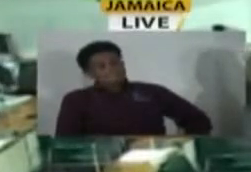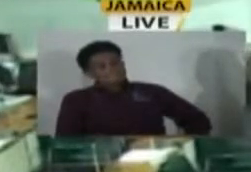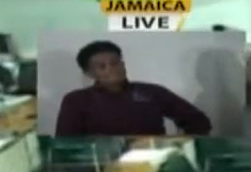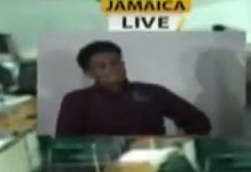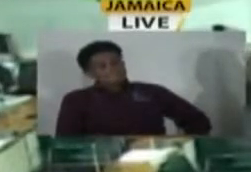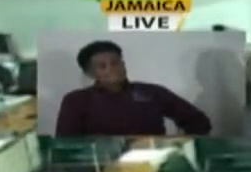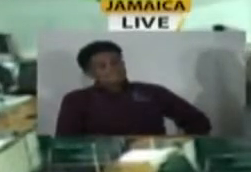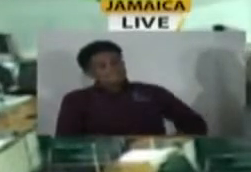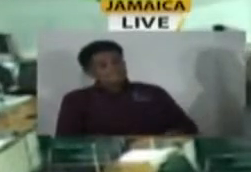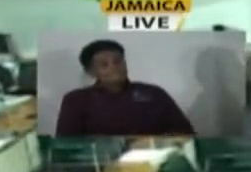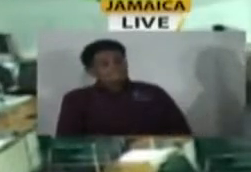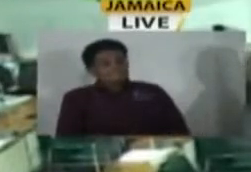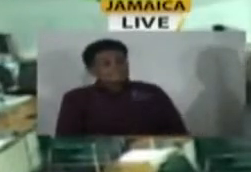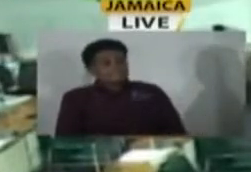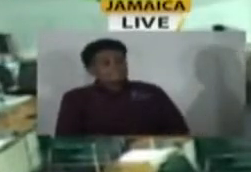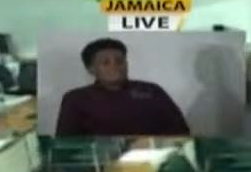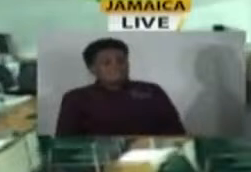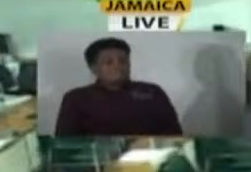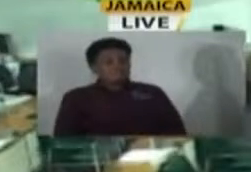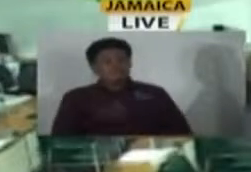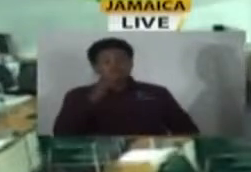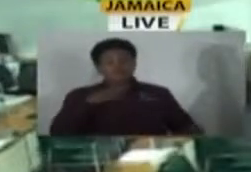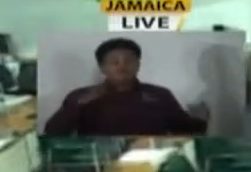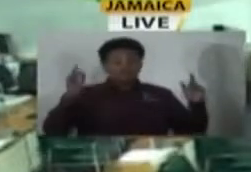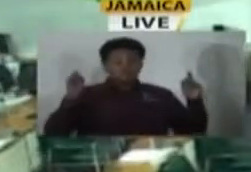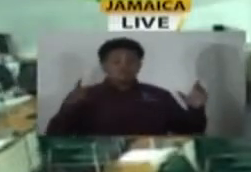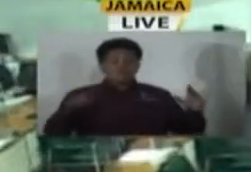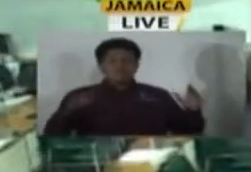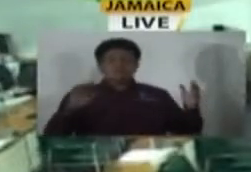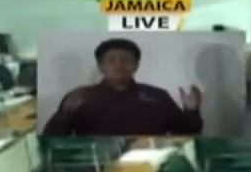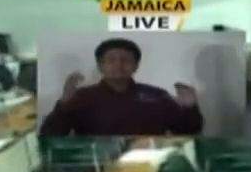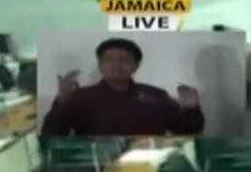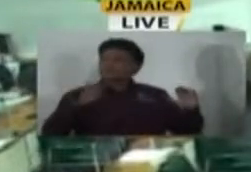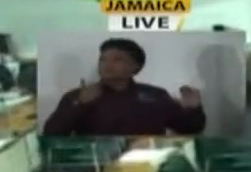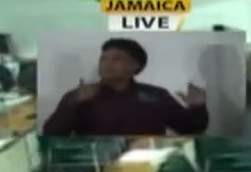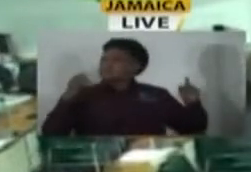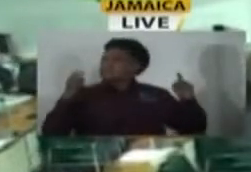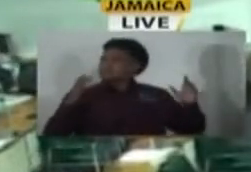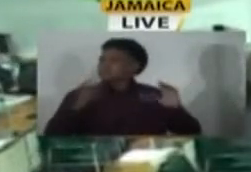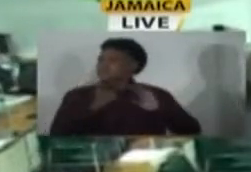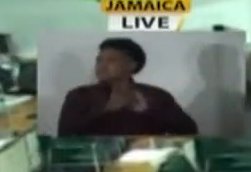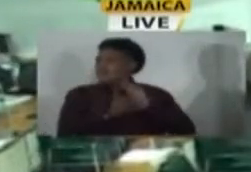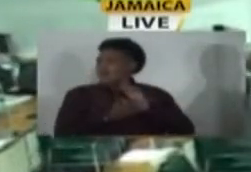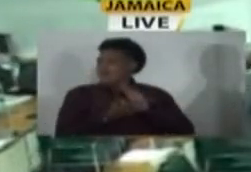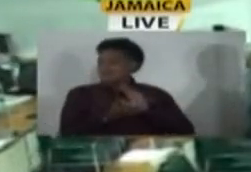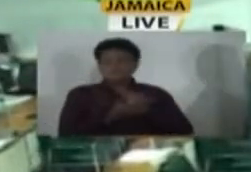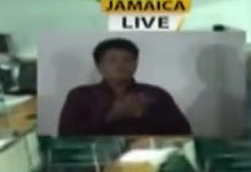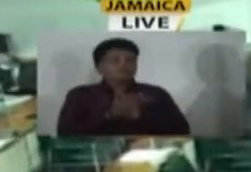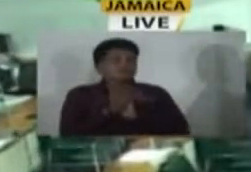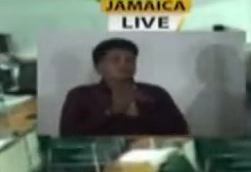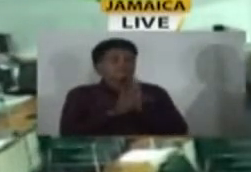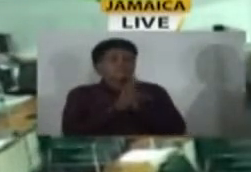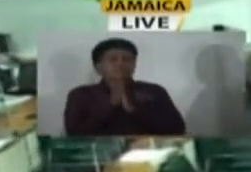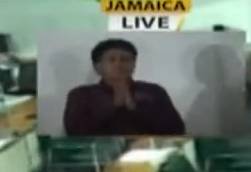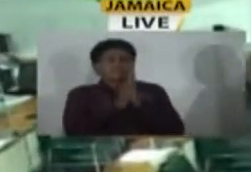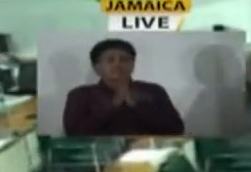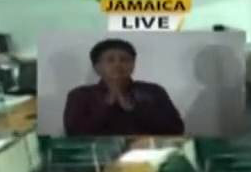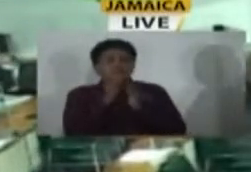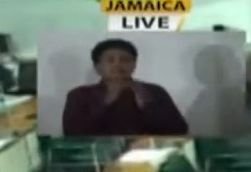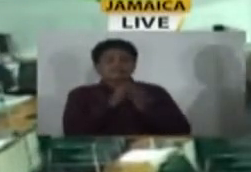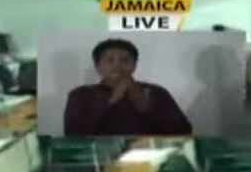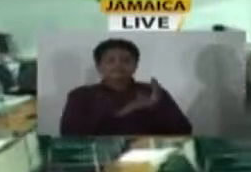Madam Speaker, the Disaster Risk Management Act in